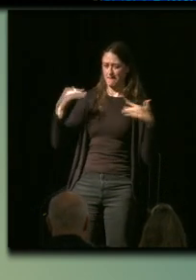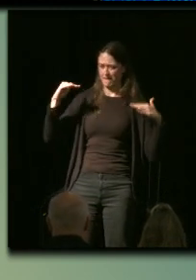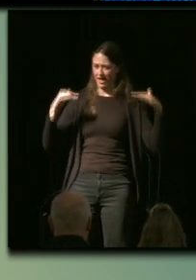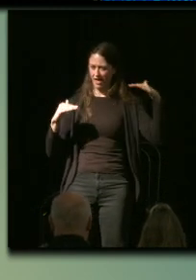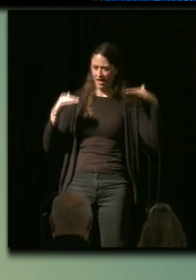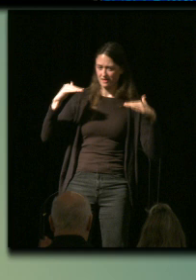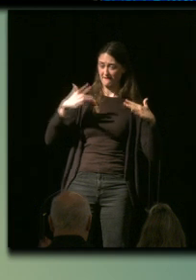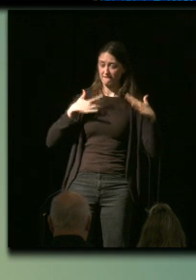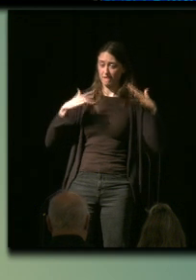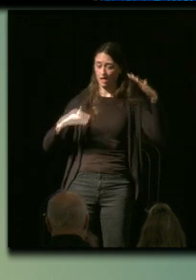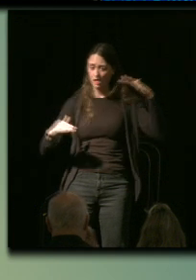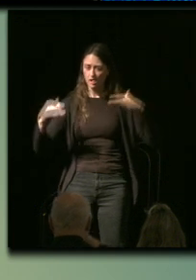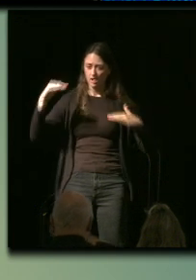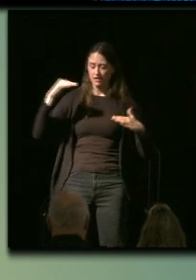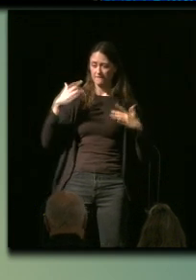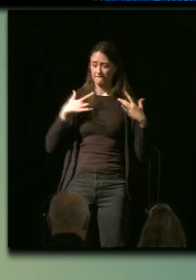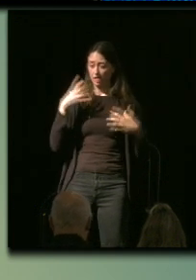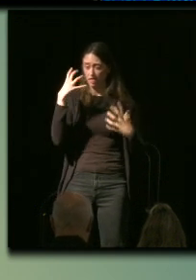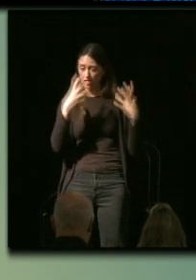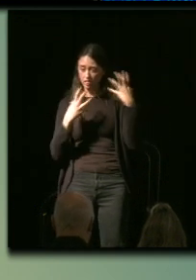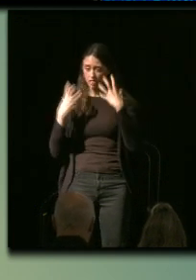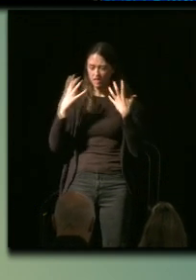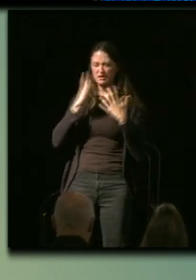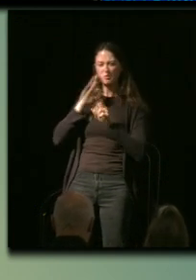feeling unstable or dizzy?